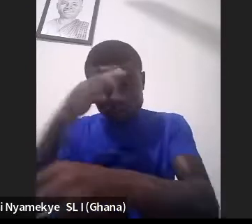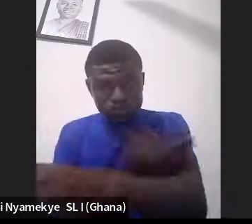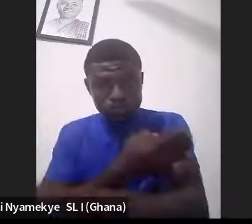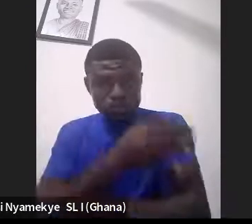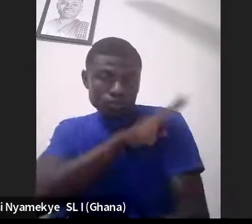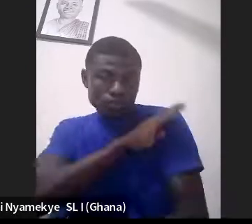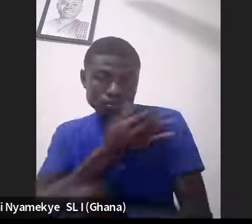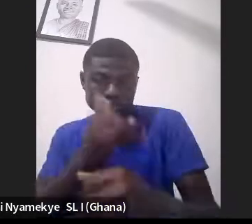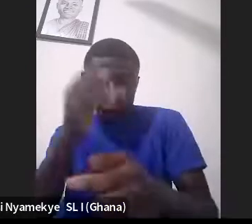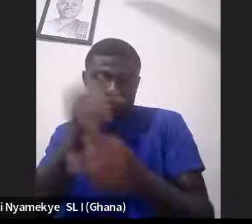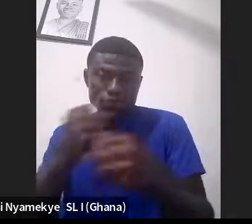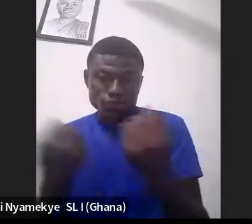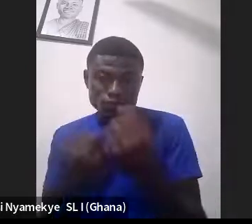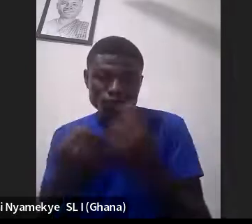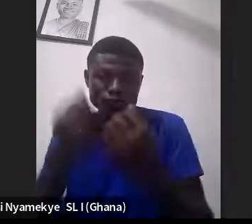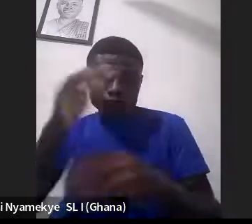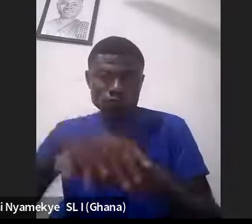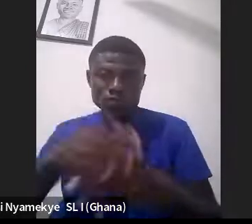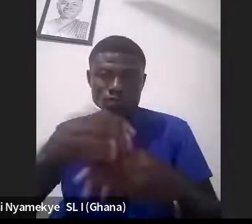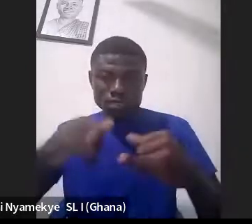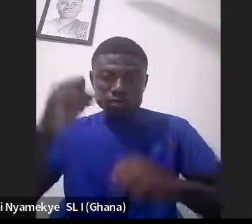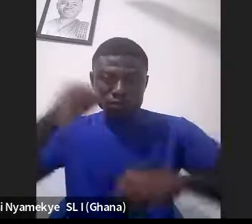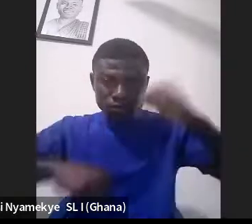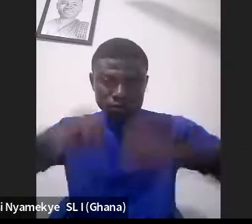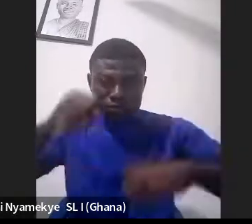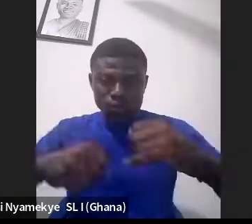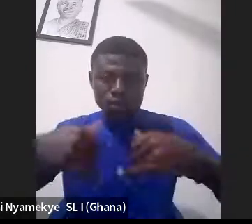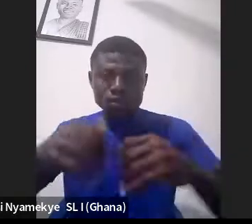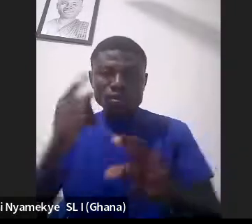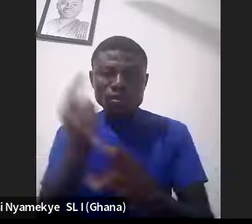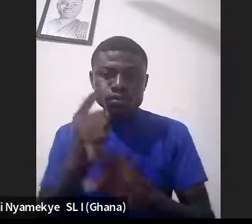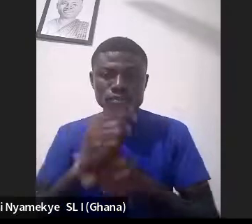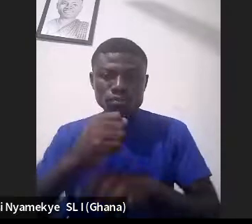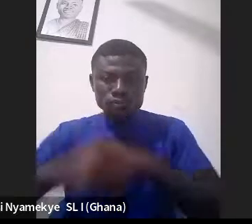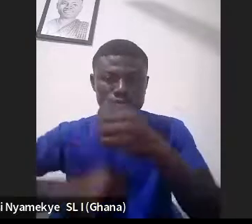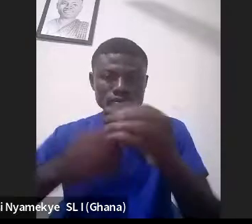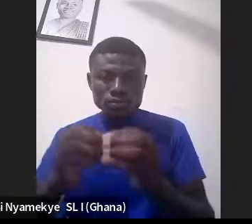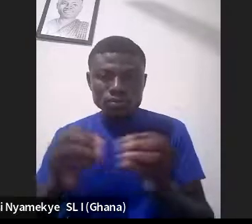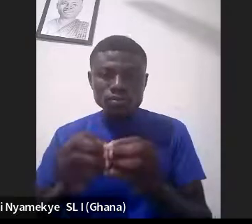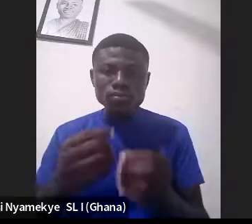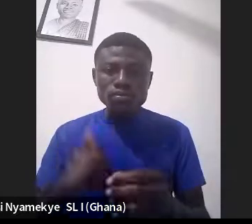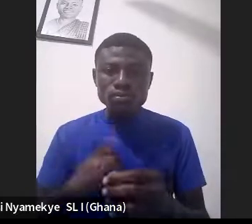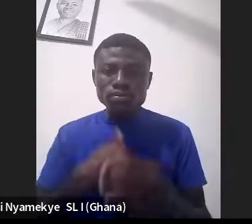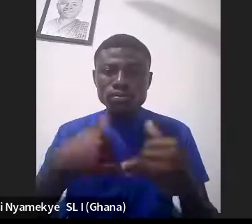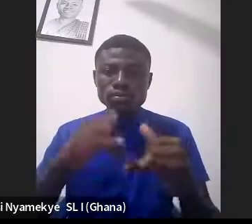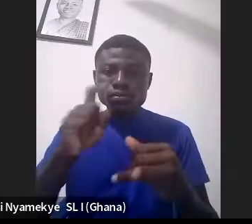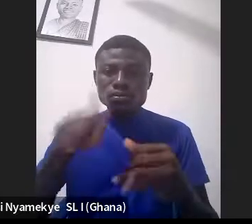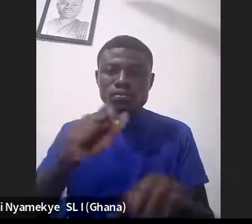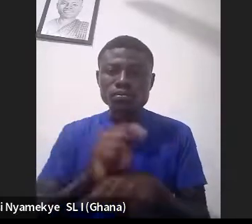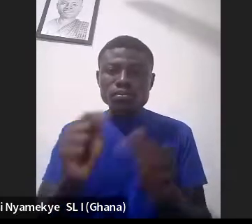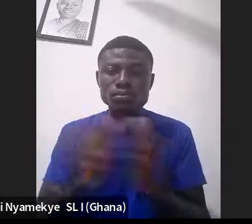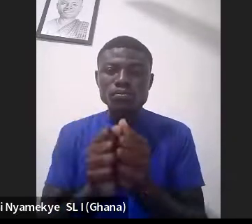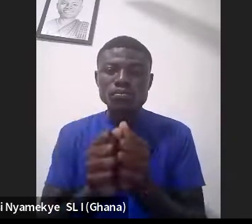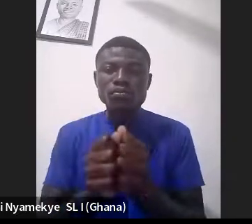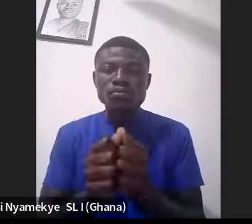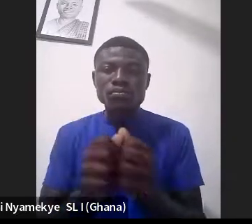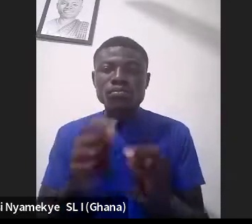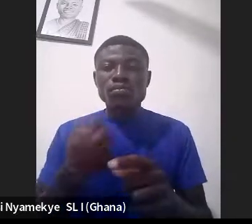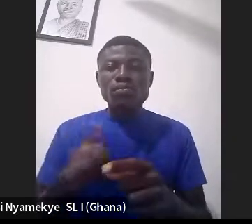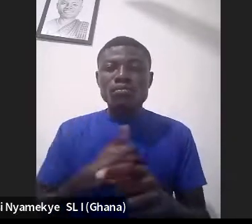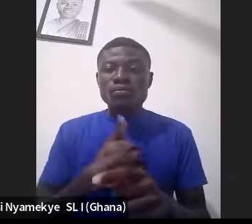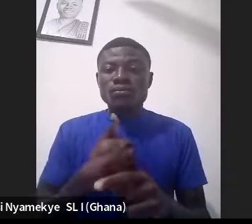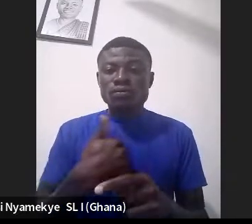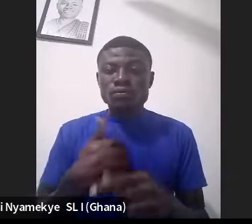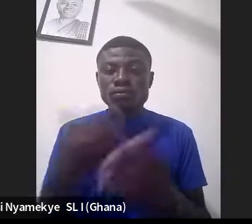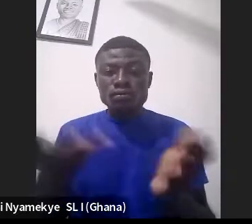on because he was struggling. He was definitely struggling in reading. So he still got that support. We have here, I don't